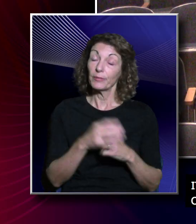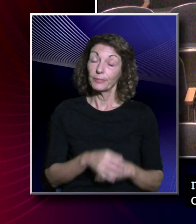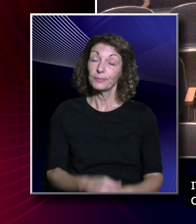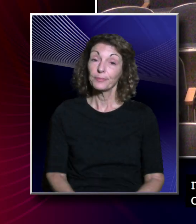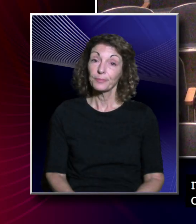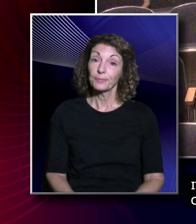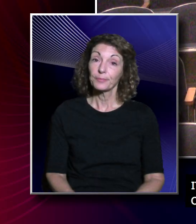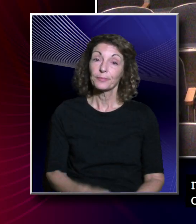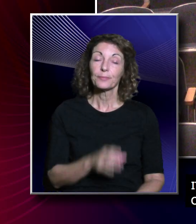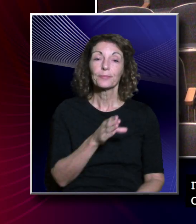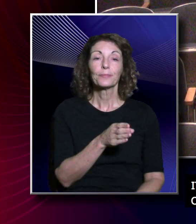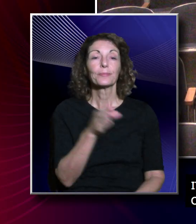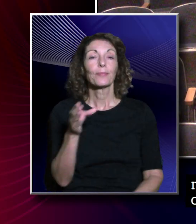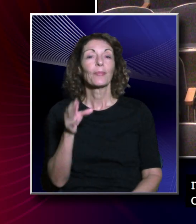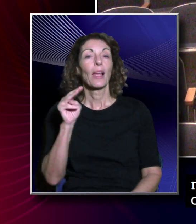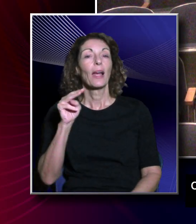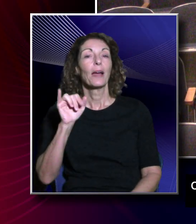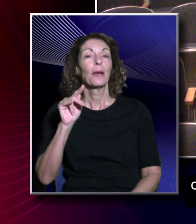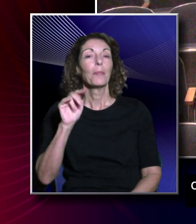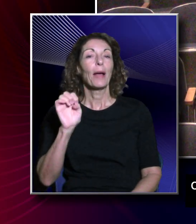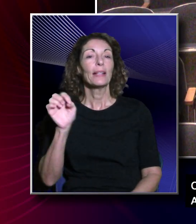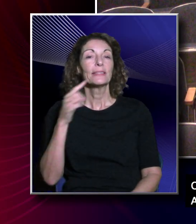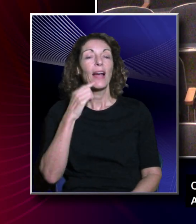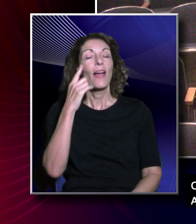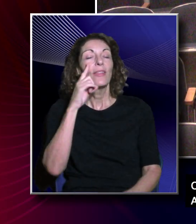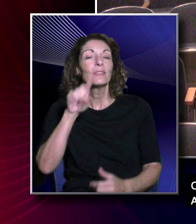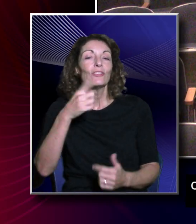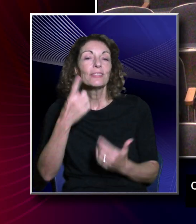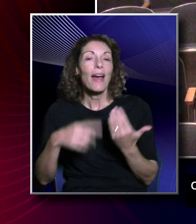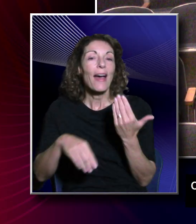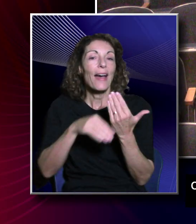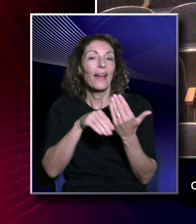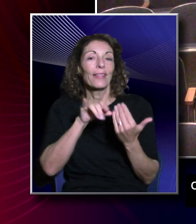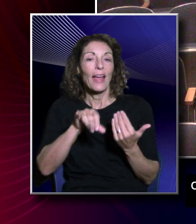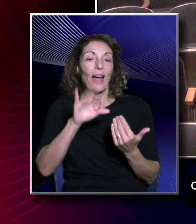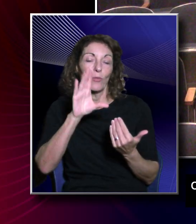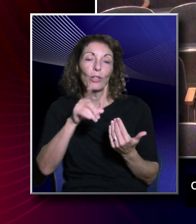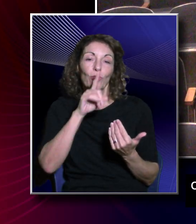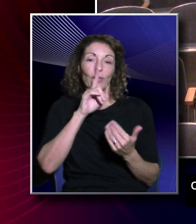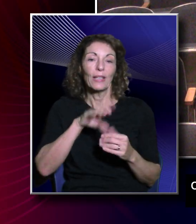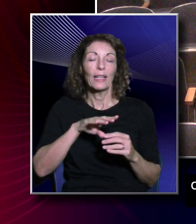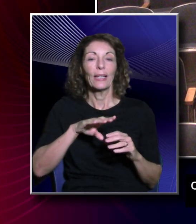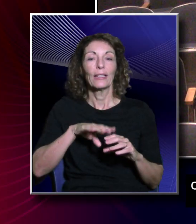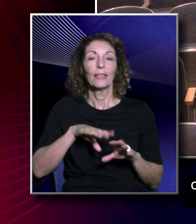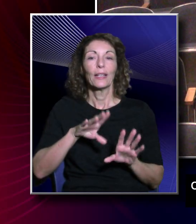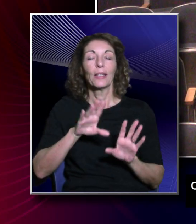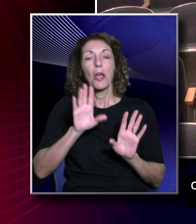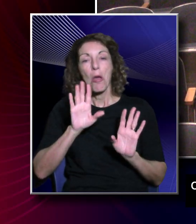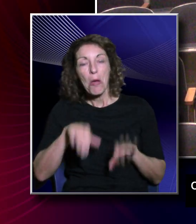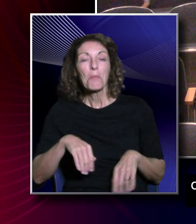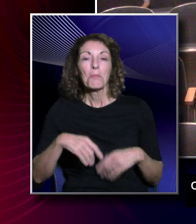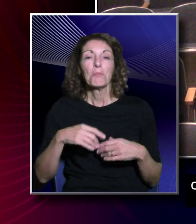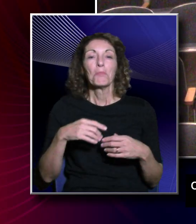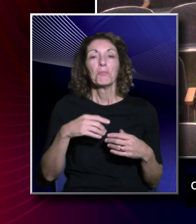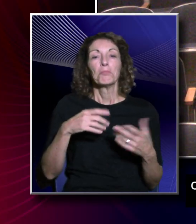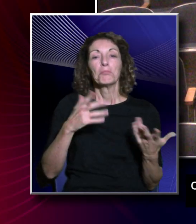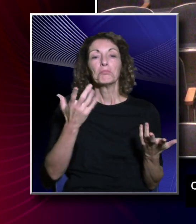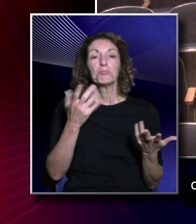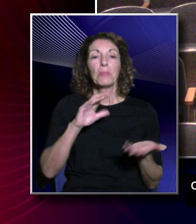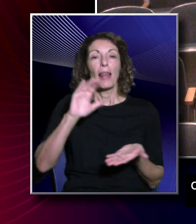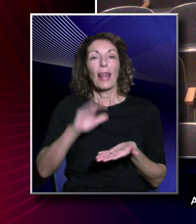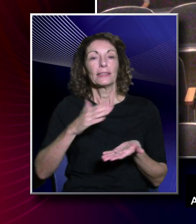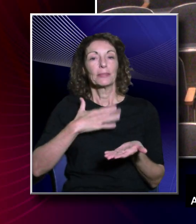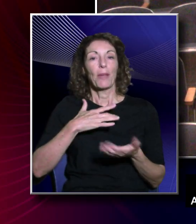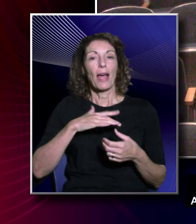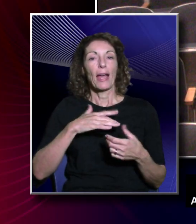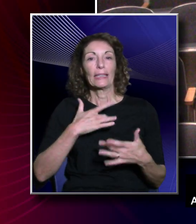You know, I think just adding that would alleviate any hesitation on approving those Okay. types of issues.